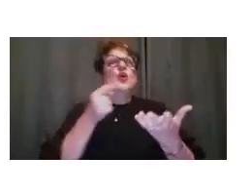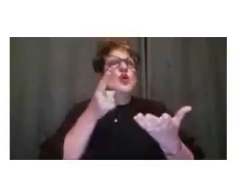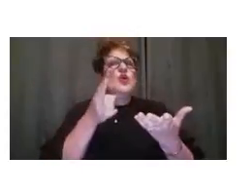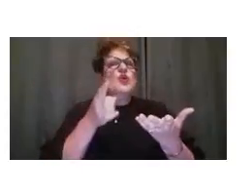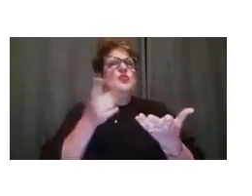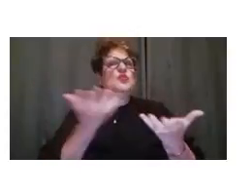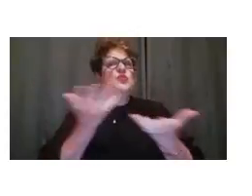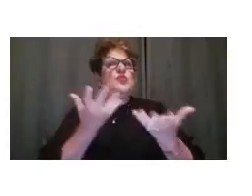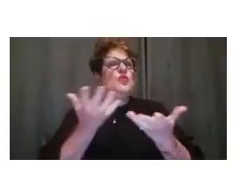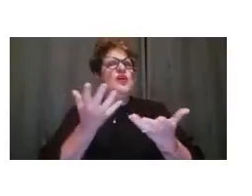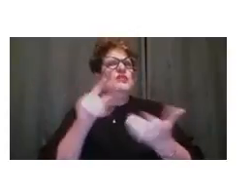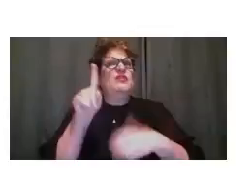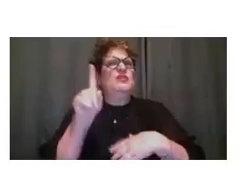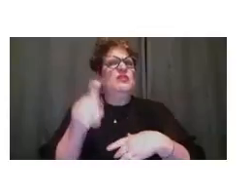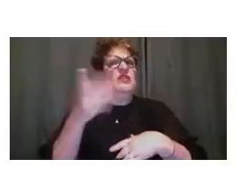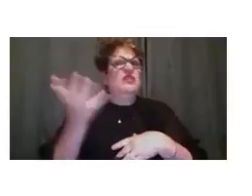Are you